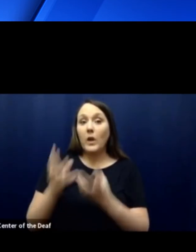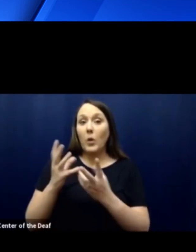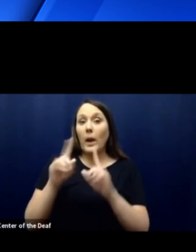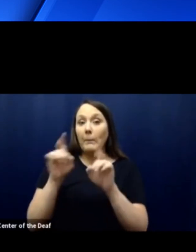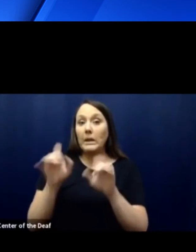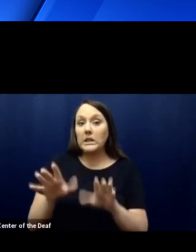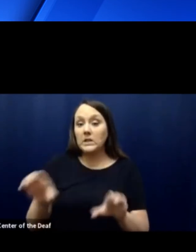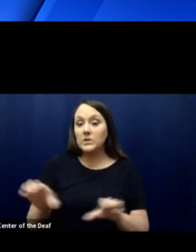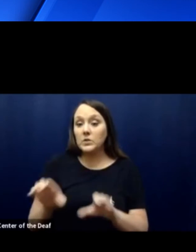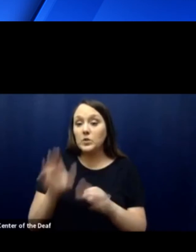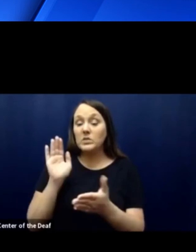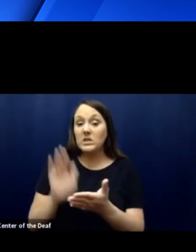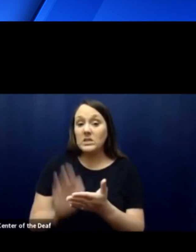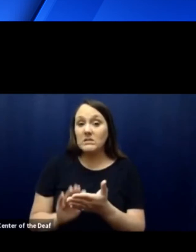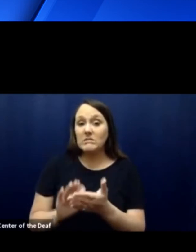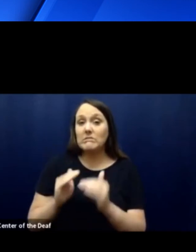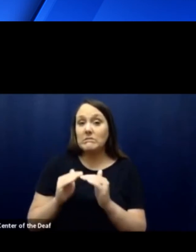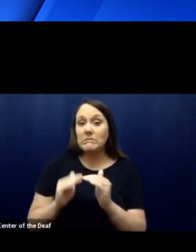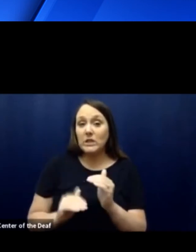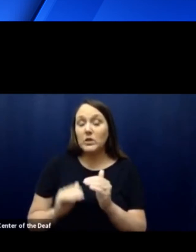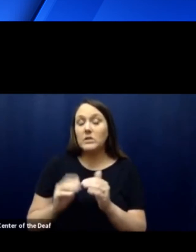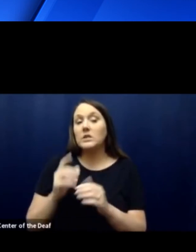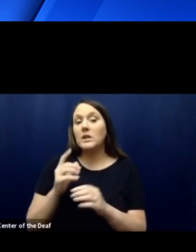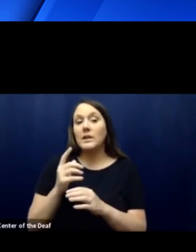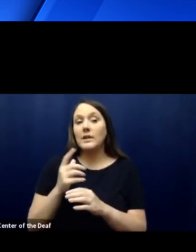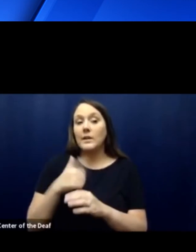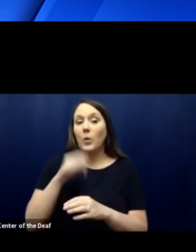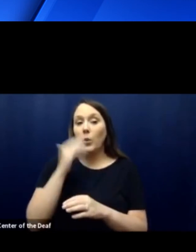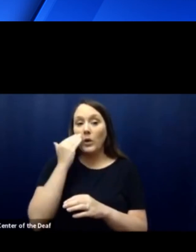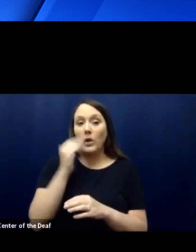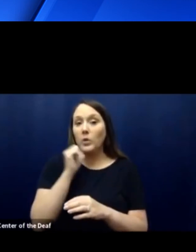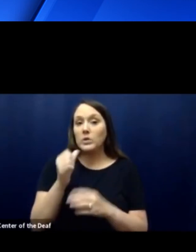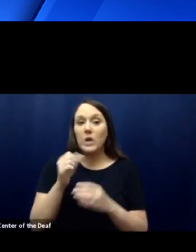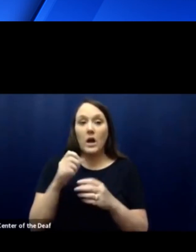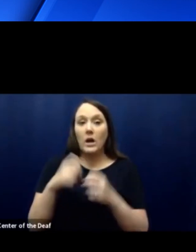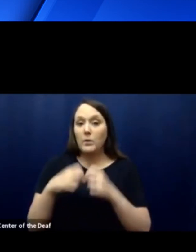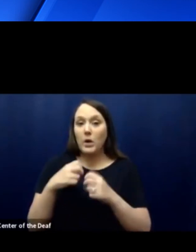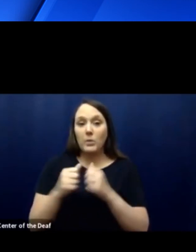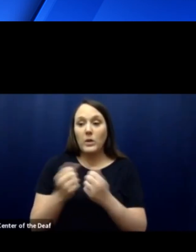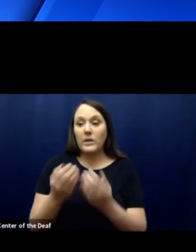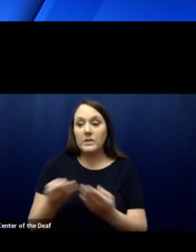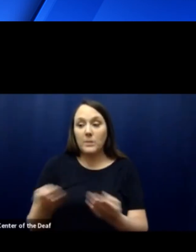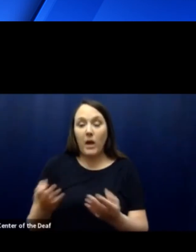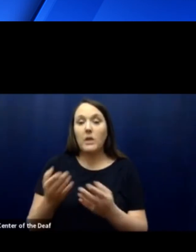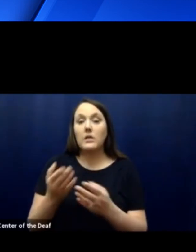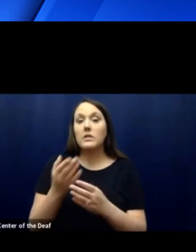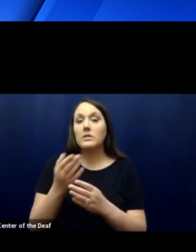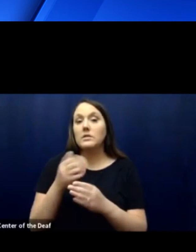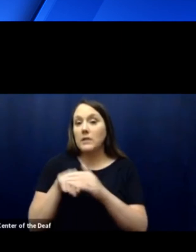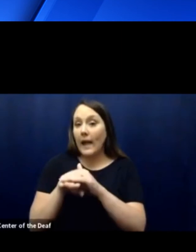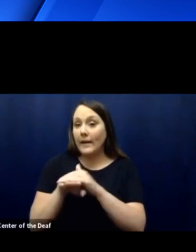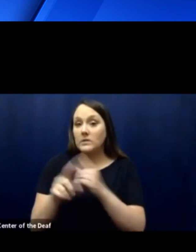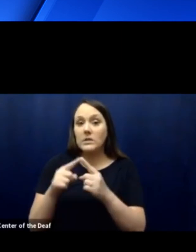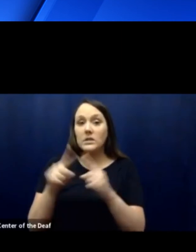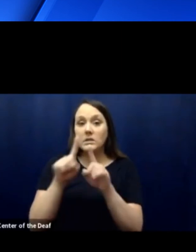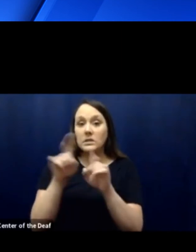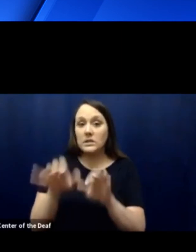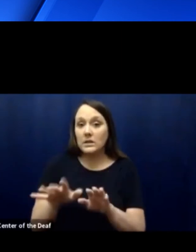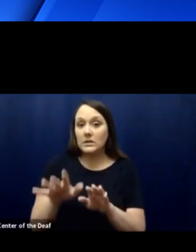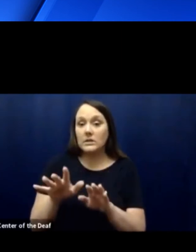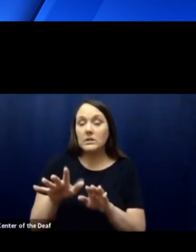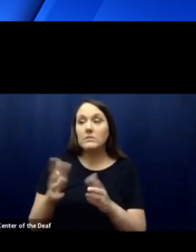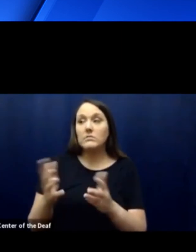down, what we know is that there's not a problem with supplies or access to testing that we're aware